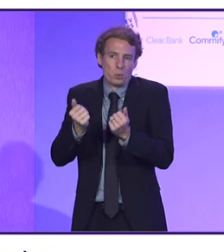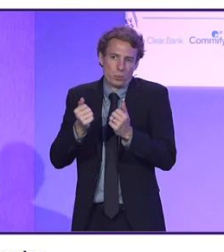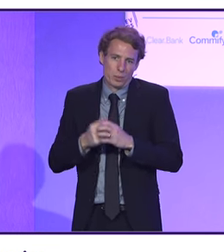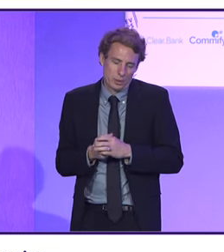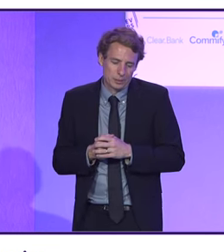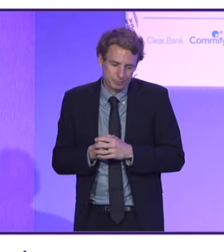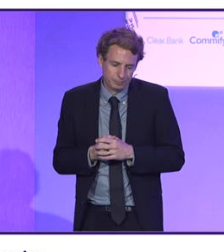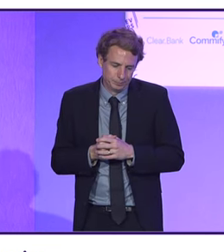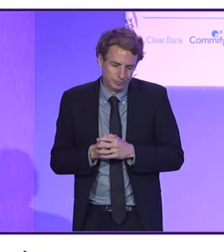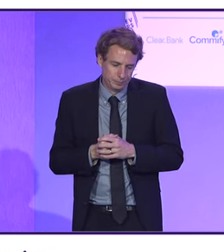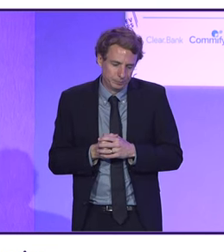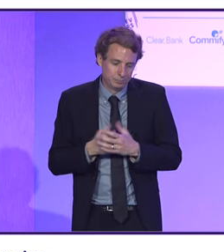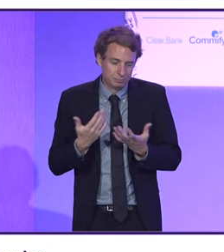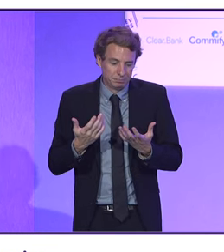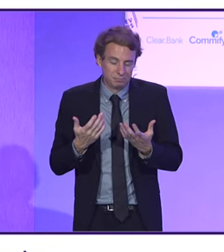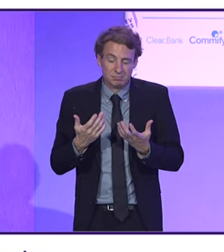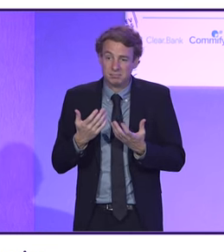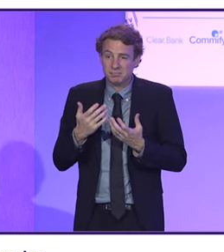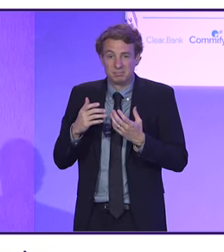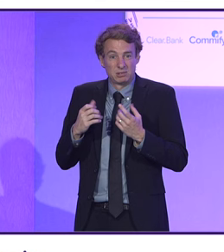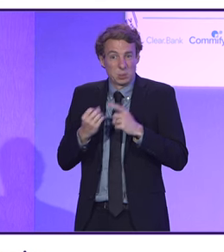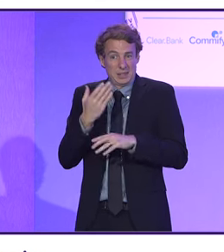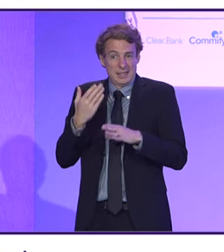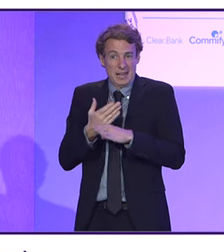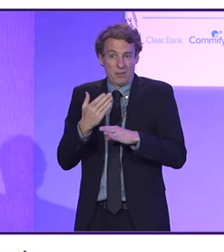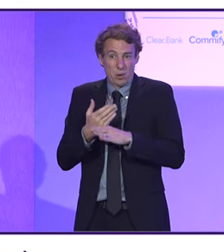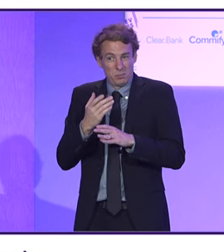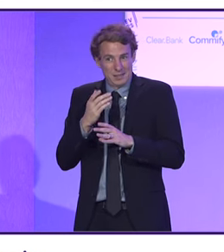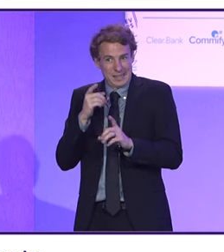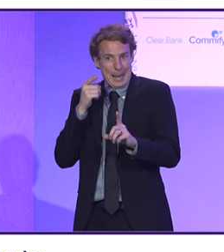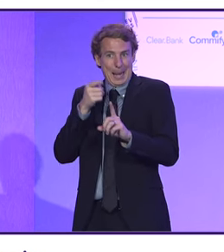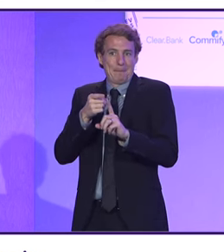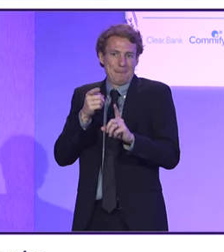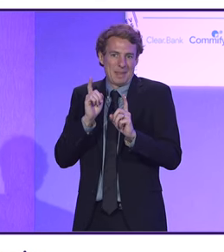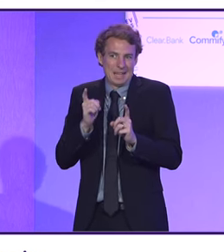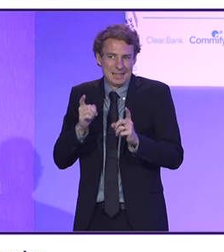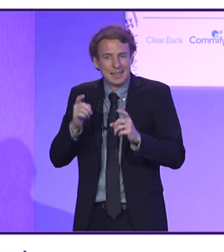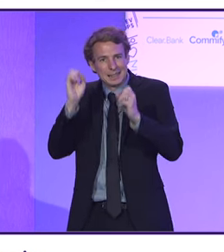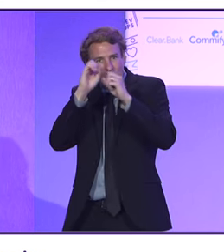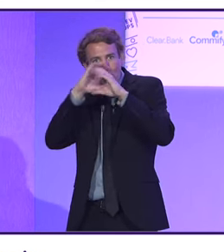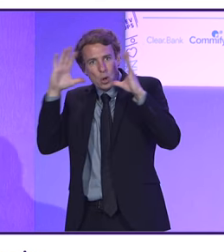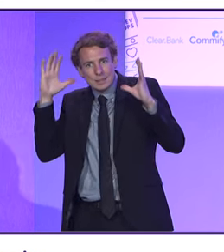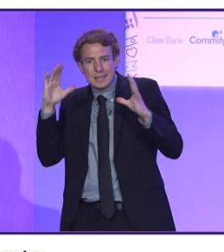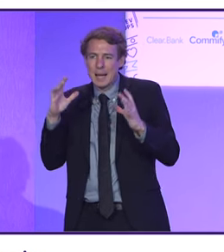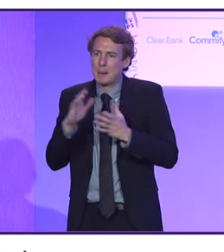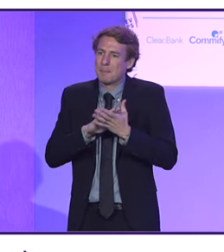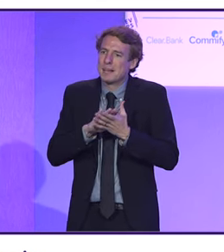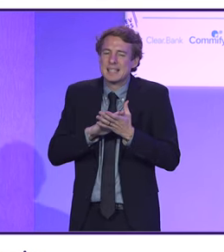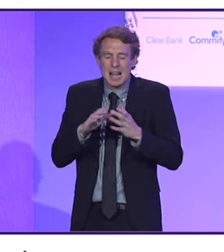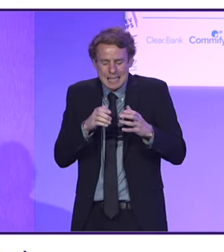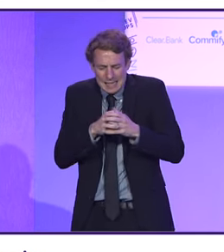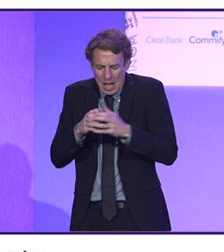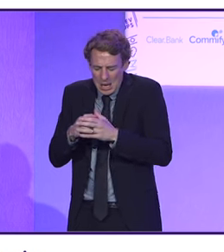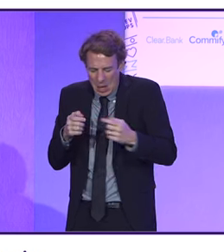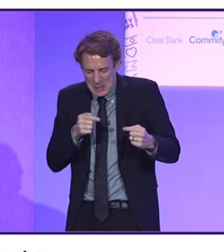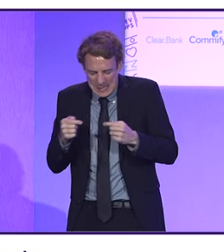So that comes out in the concepts behind DevOps. DevOps reduces friction between silos. And there's some practices that we've learned